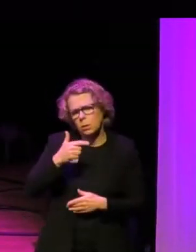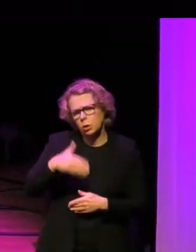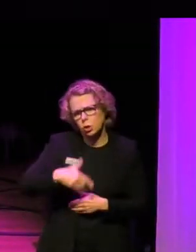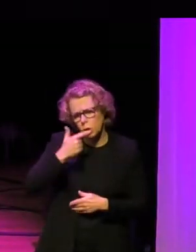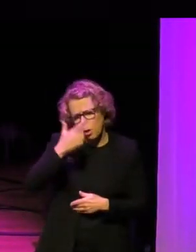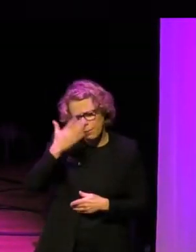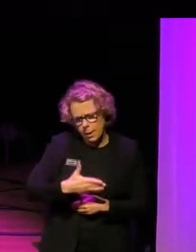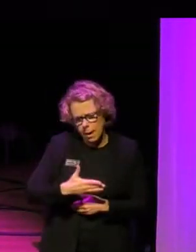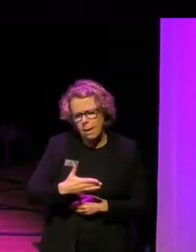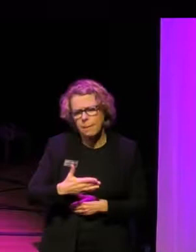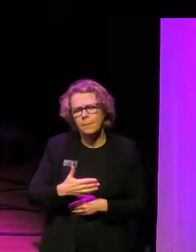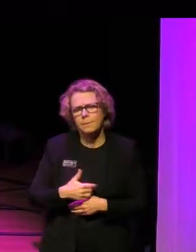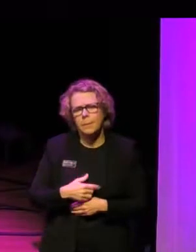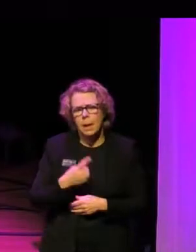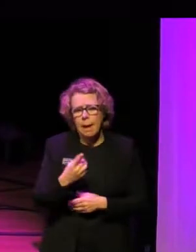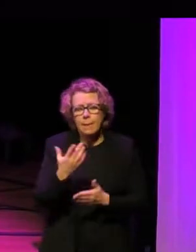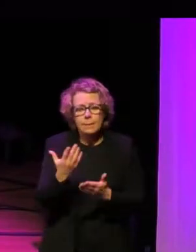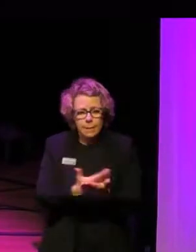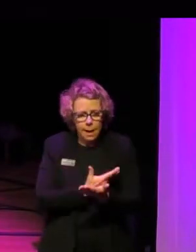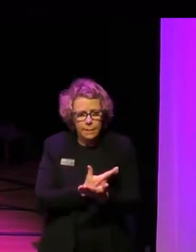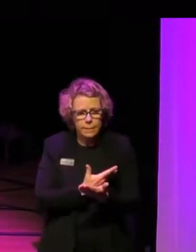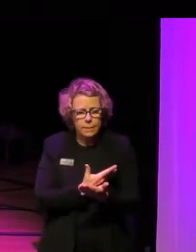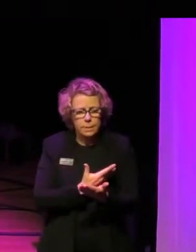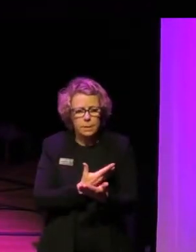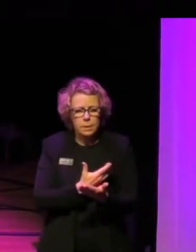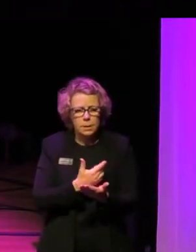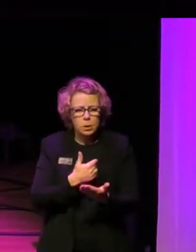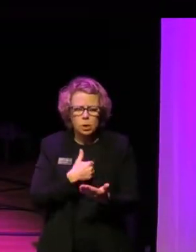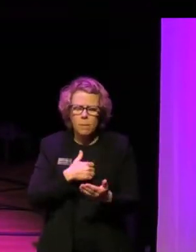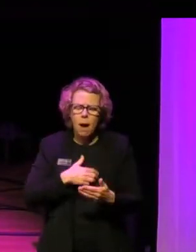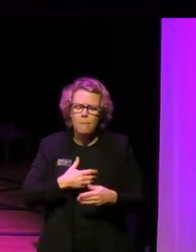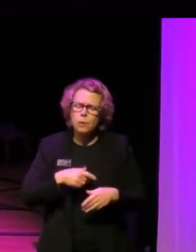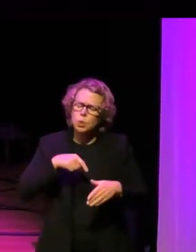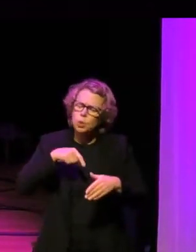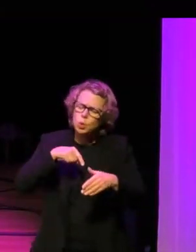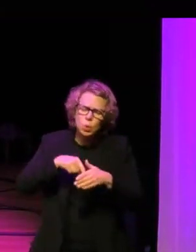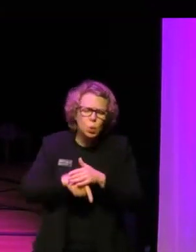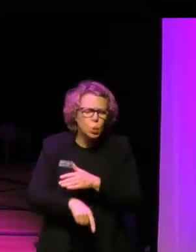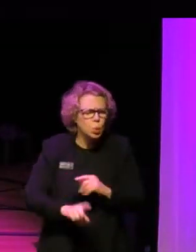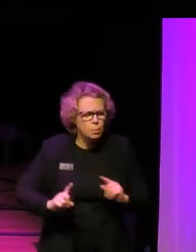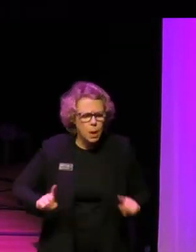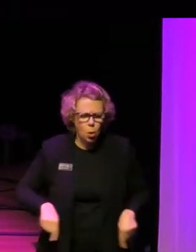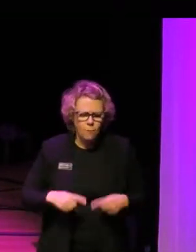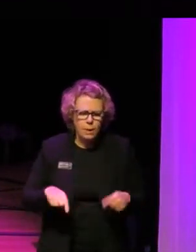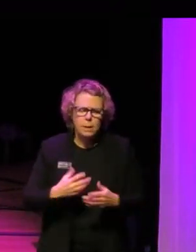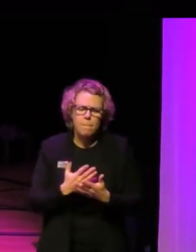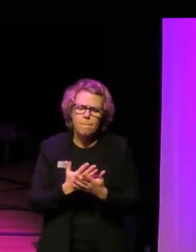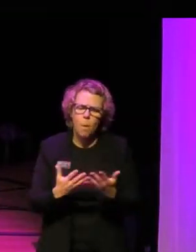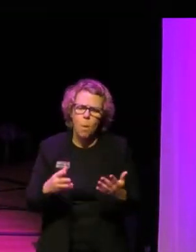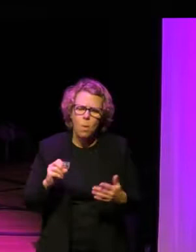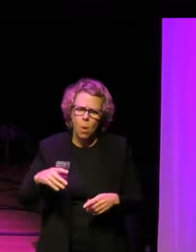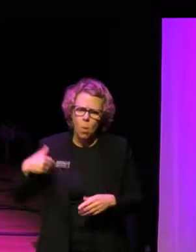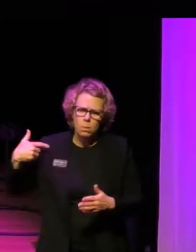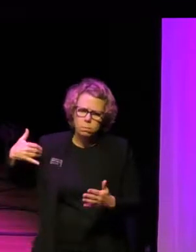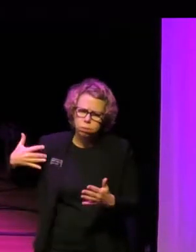Africa, a country that was in the grip of conflict for many, many